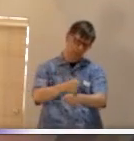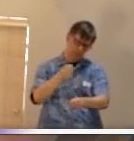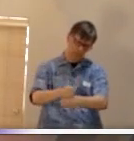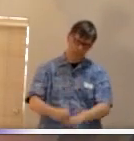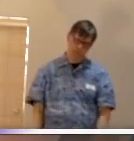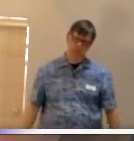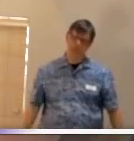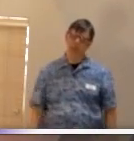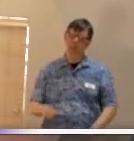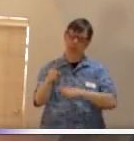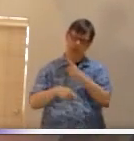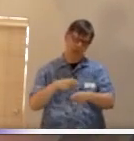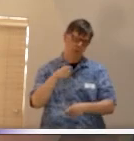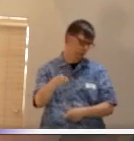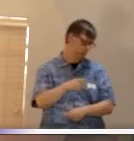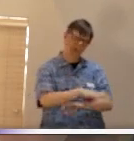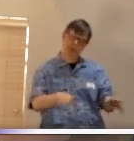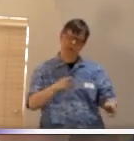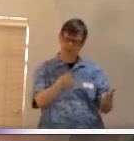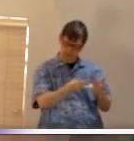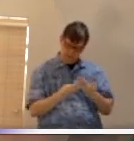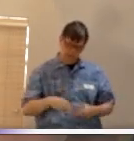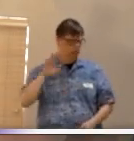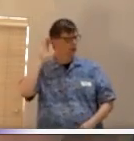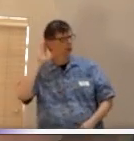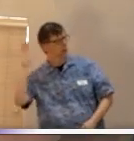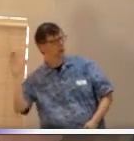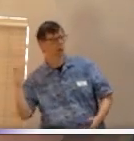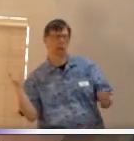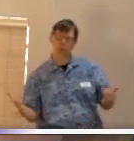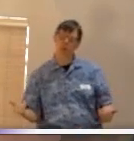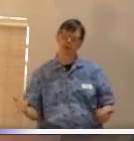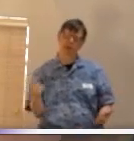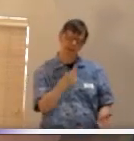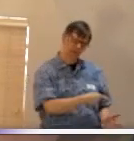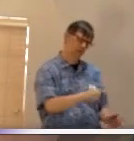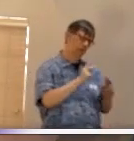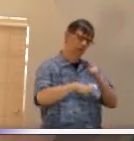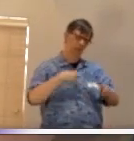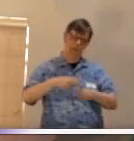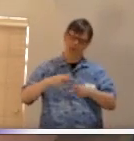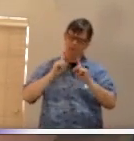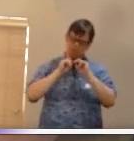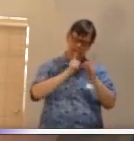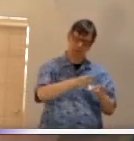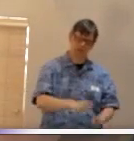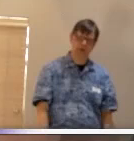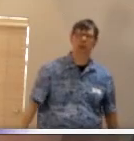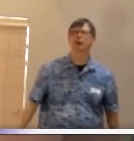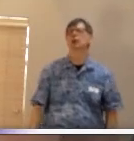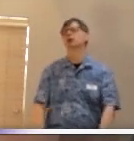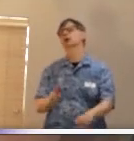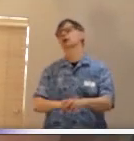yourself that you would hear what this person is saying or even acknowledge it or give it attention? It's time for me to go back to work